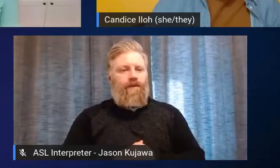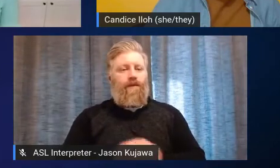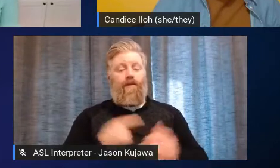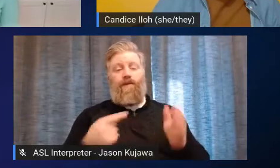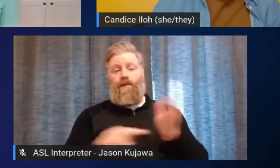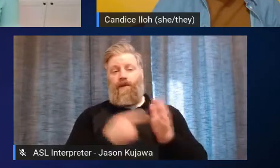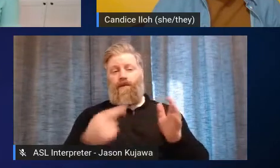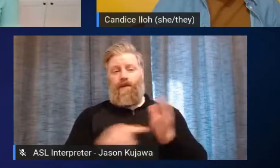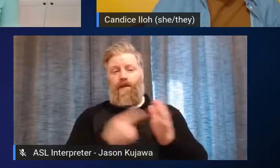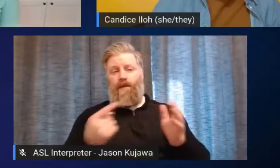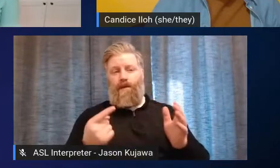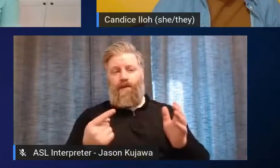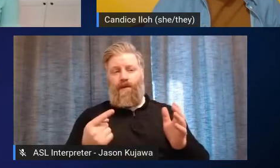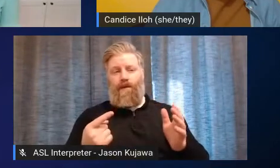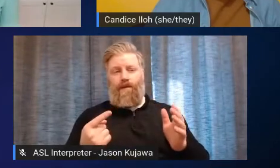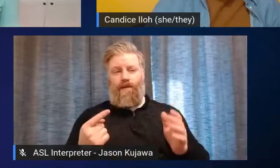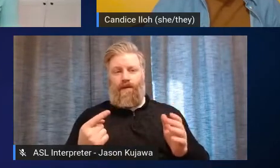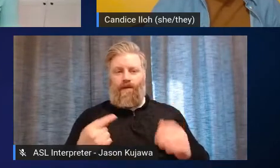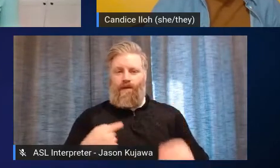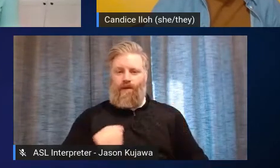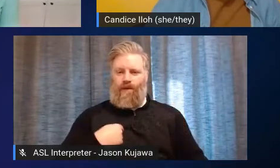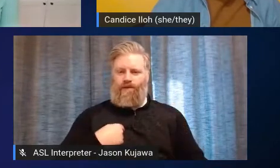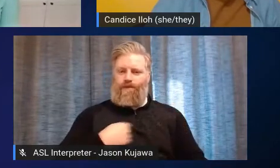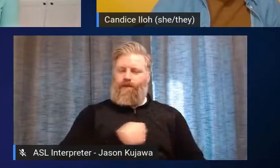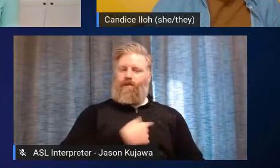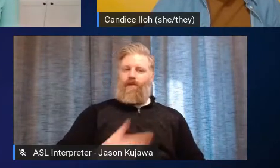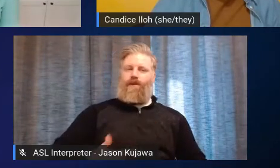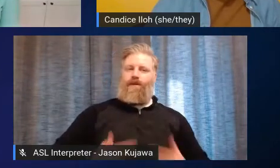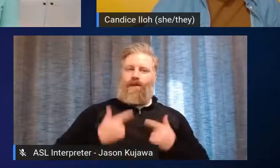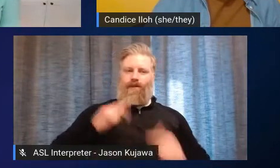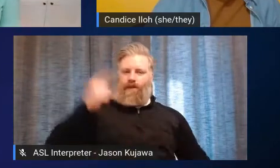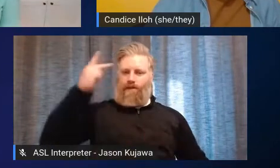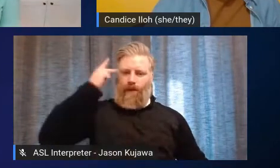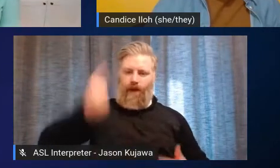that the idea that we live political lives whether we want to or not,